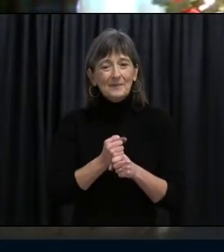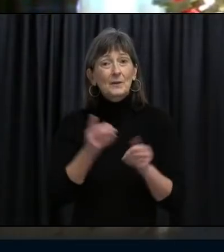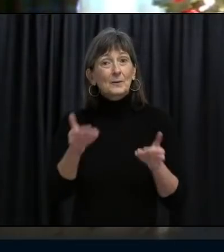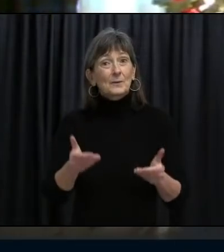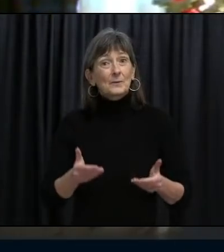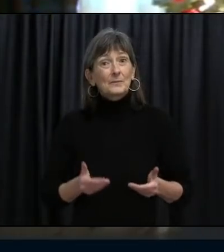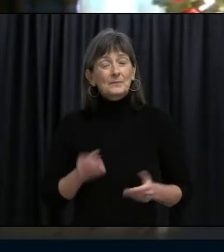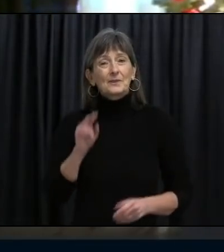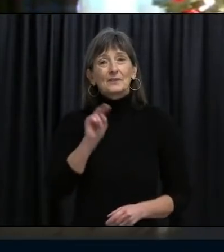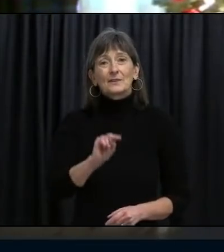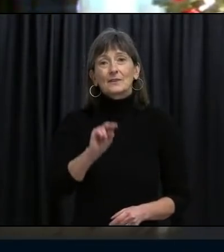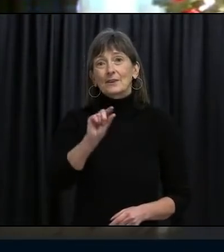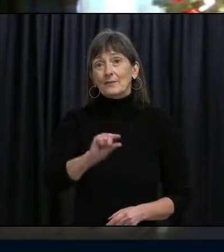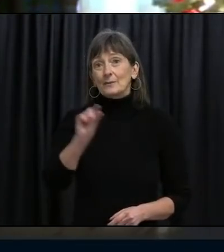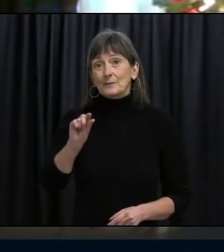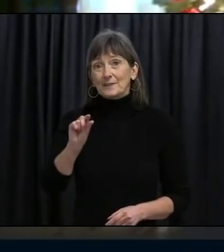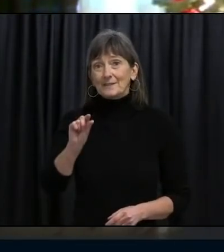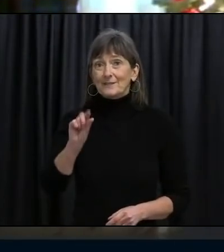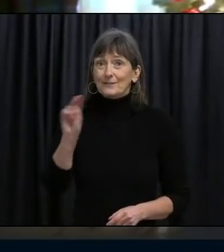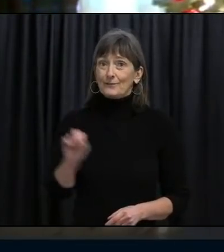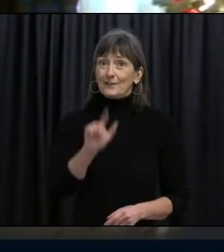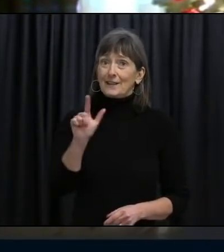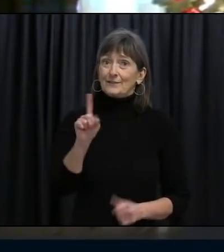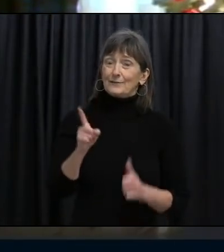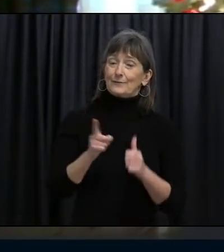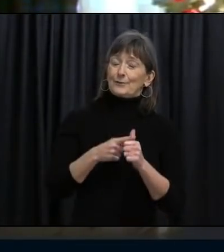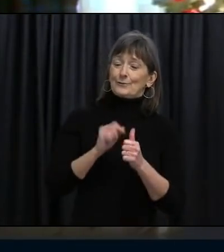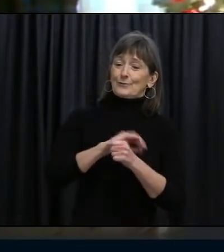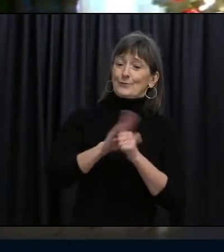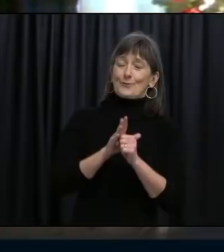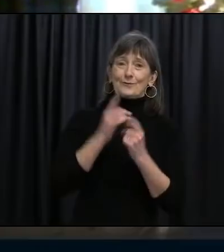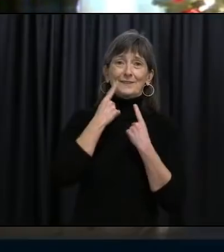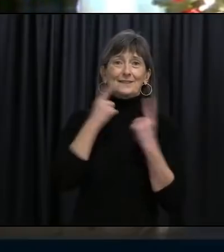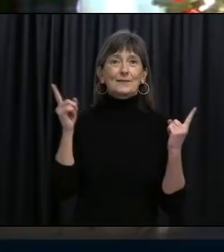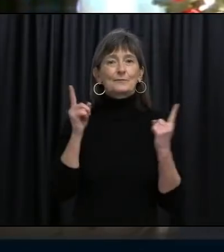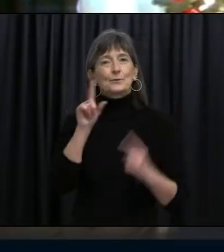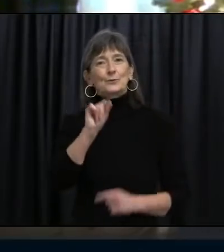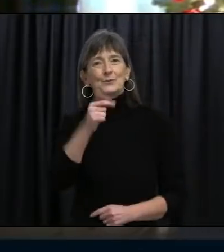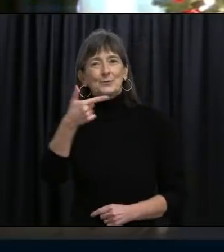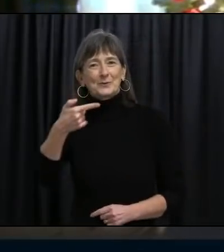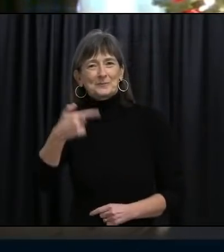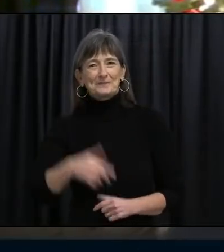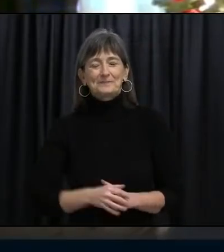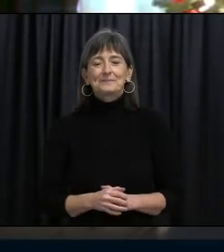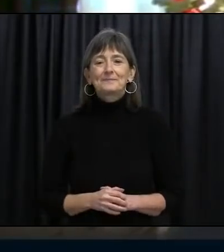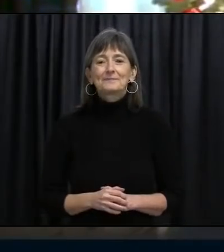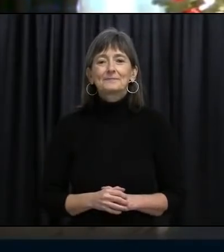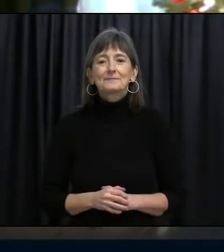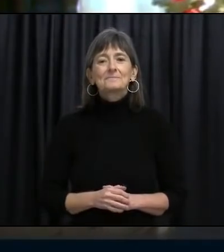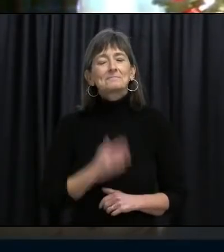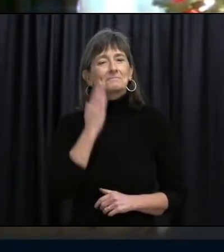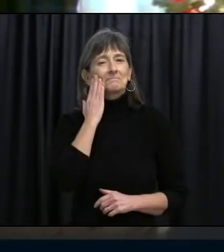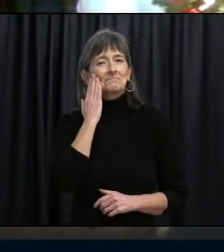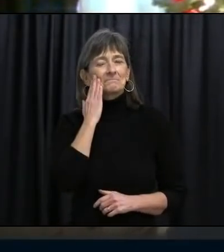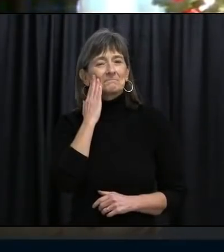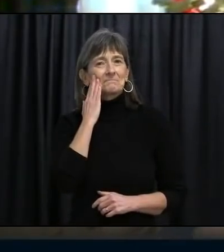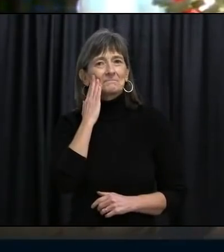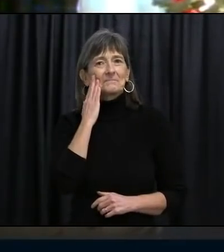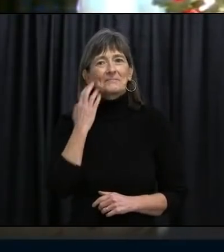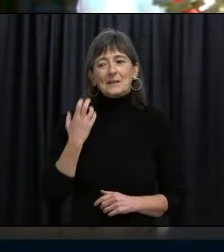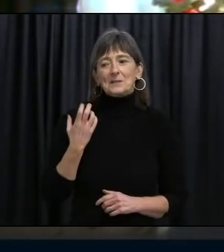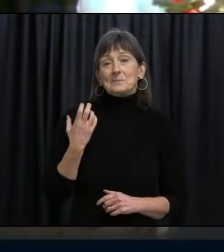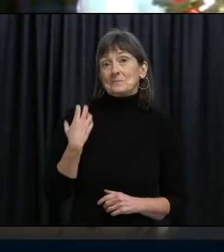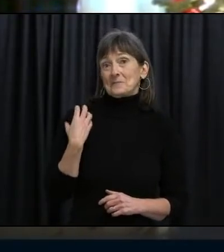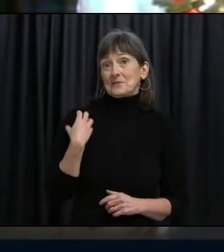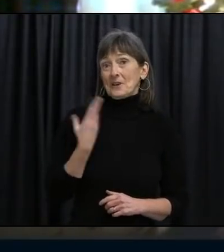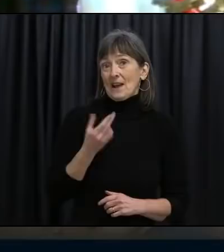Of Newfoundland and Labrador's first COVID-19 briefing for 2021. I'm sure Minister Haggie will tell you the